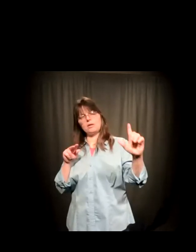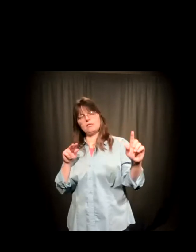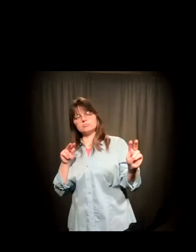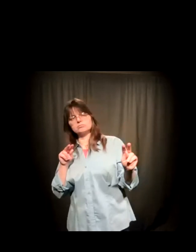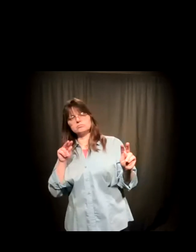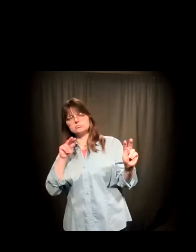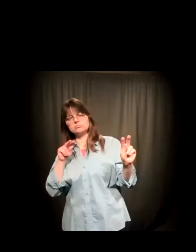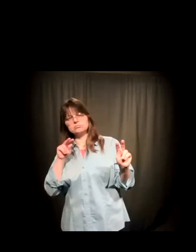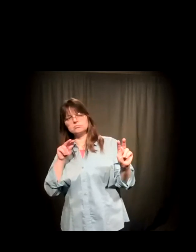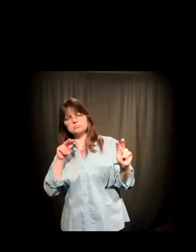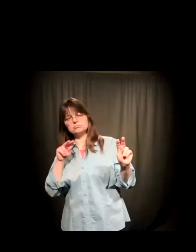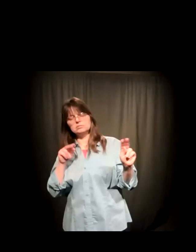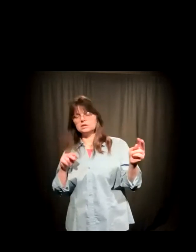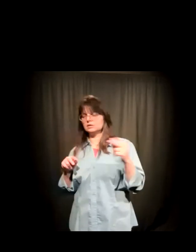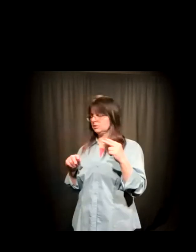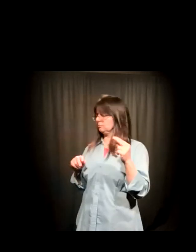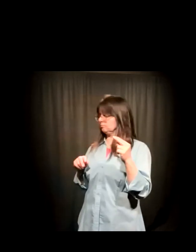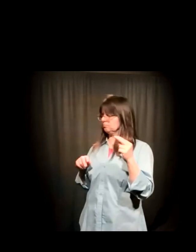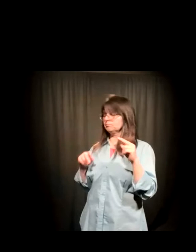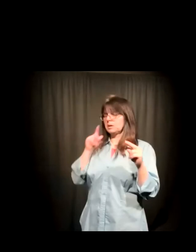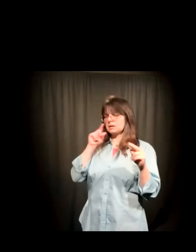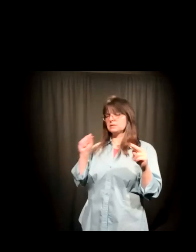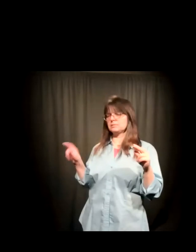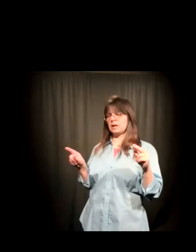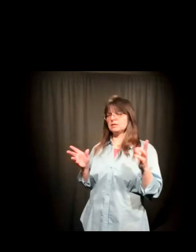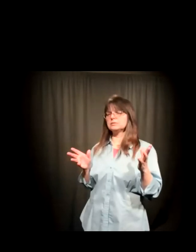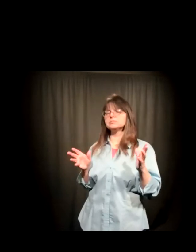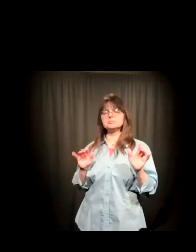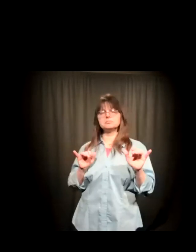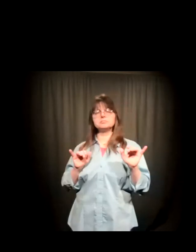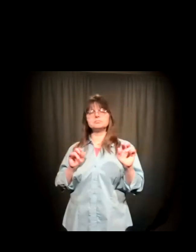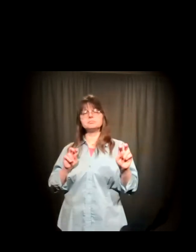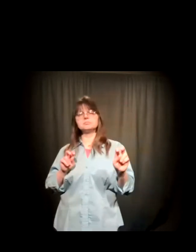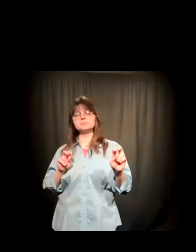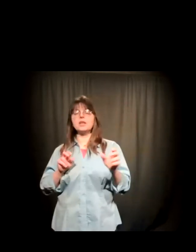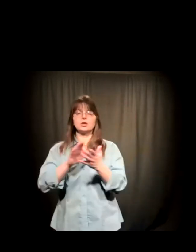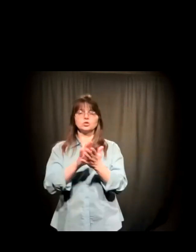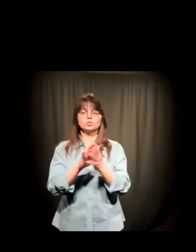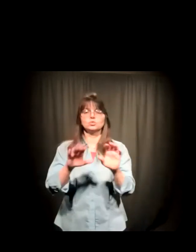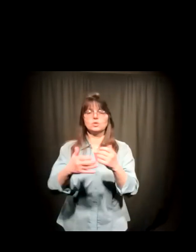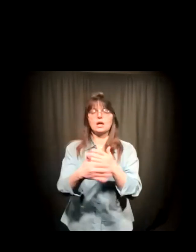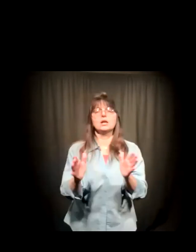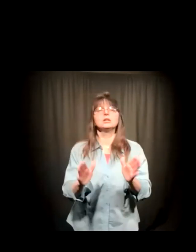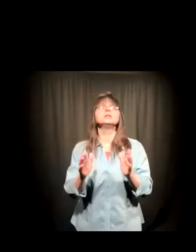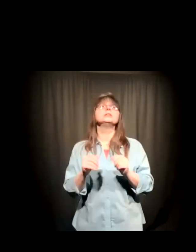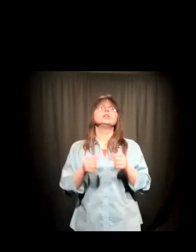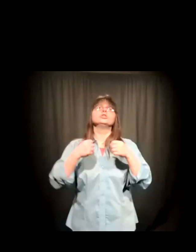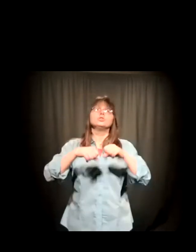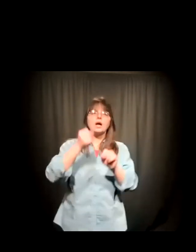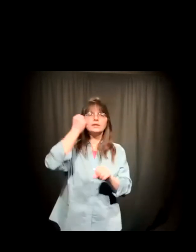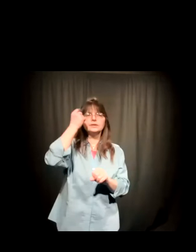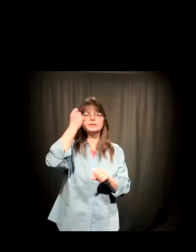Before Alex came to the school, Miss Fuller had tried to understand visible speech herself, but she had come away worried that it was